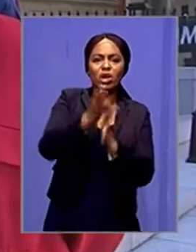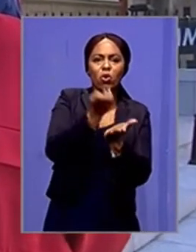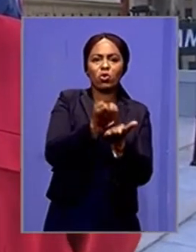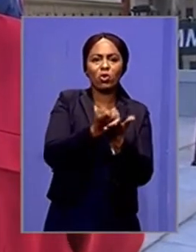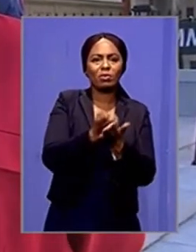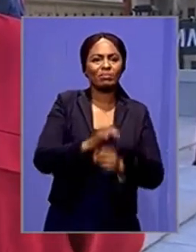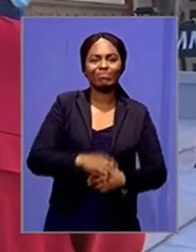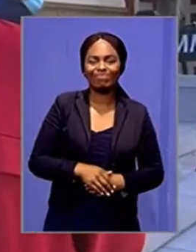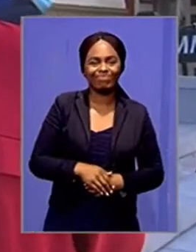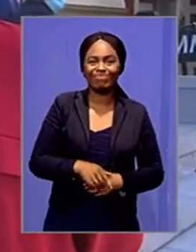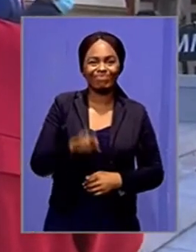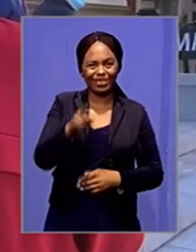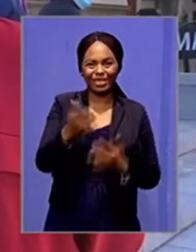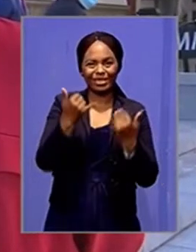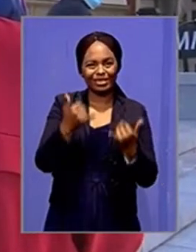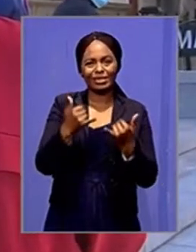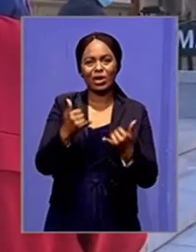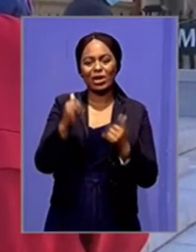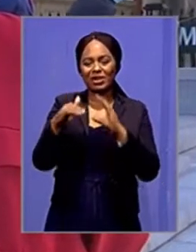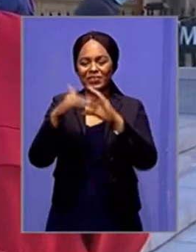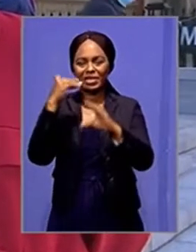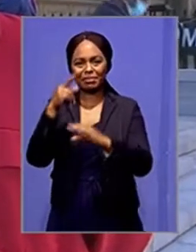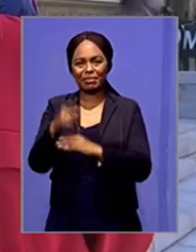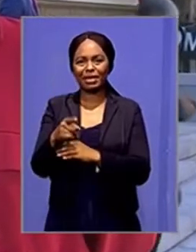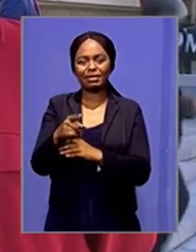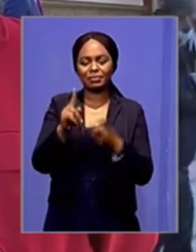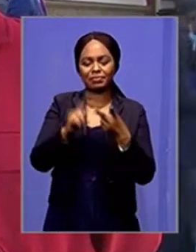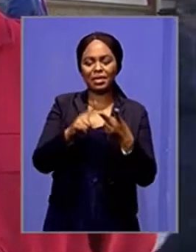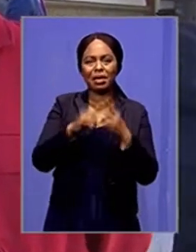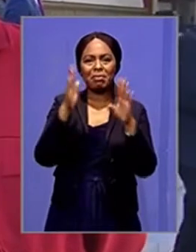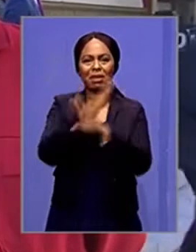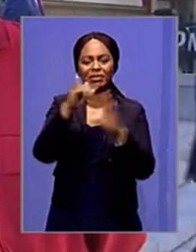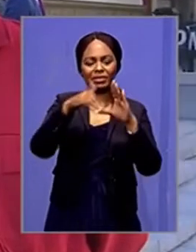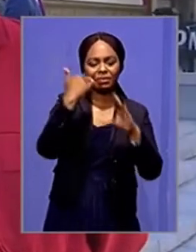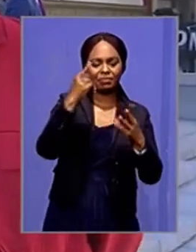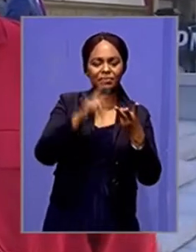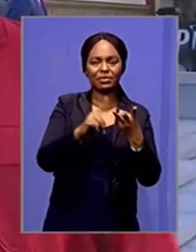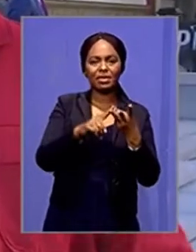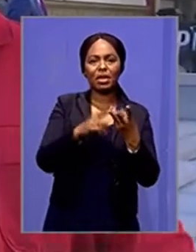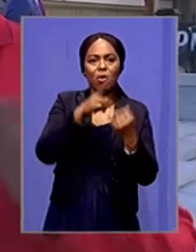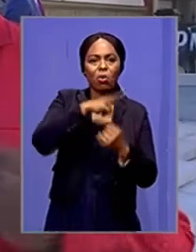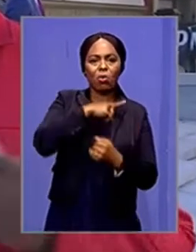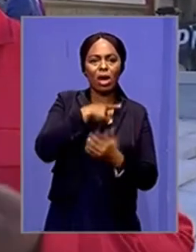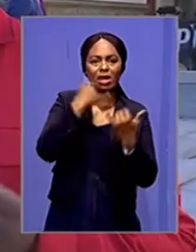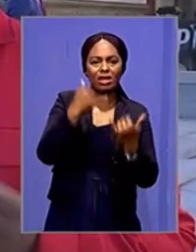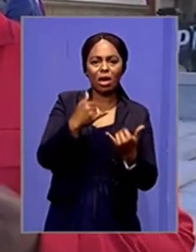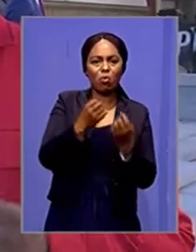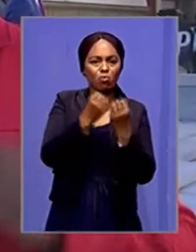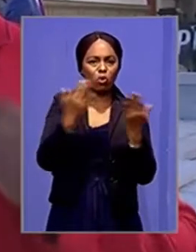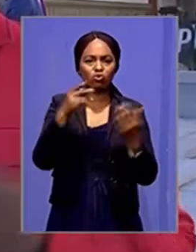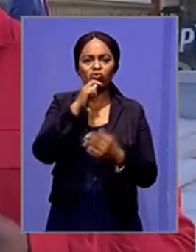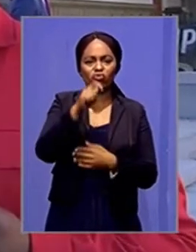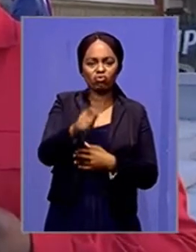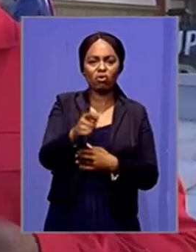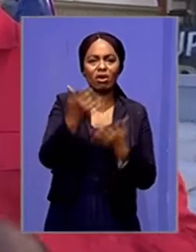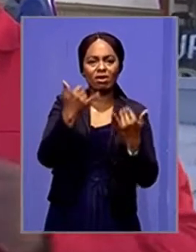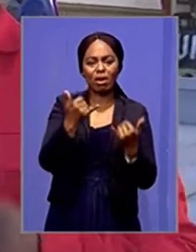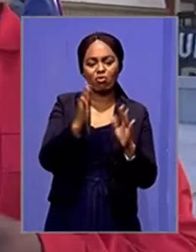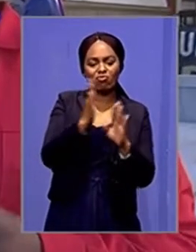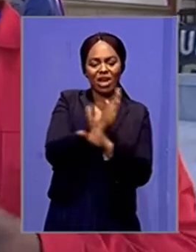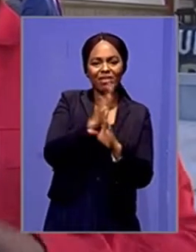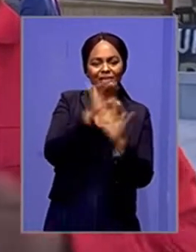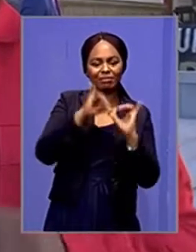over-reliance on direct foreign investment, they have an over-reliance on private investment and privatization, because they have a naive assumption that the private sector